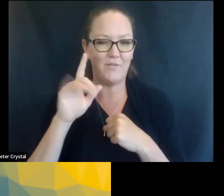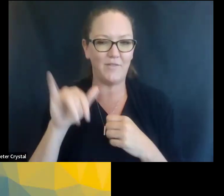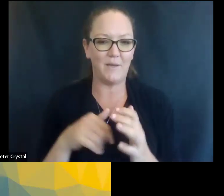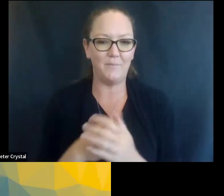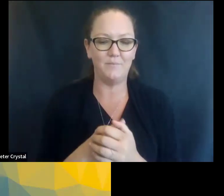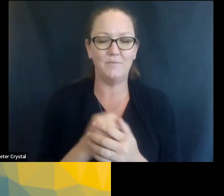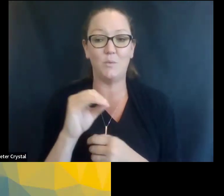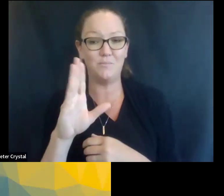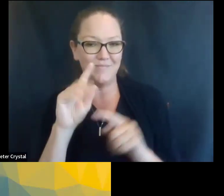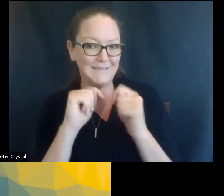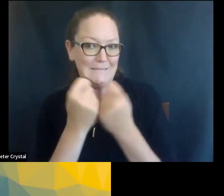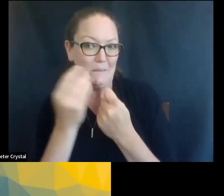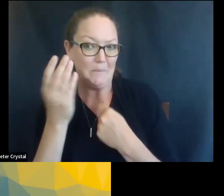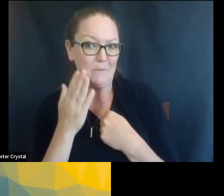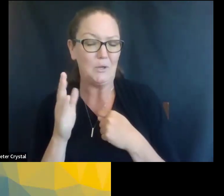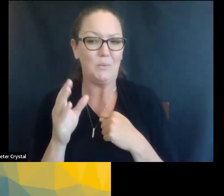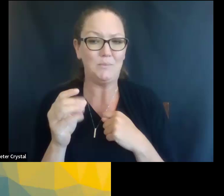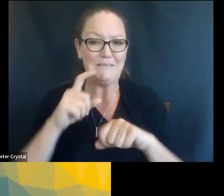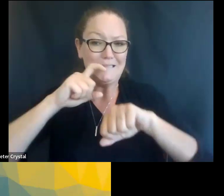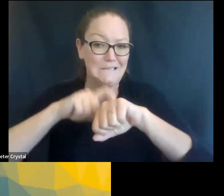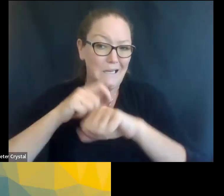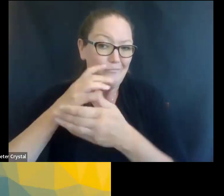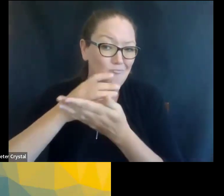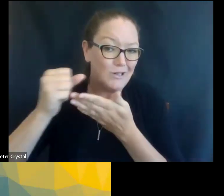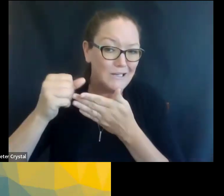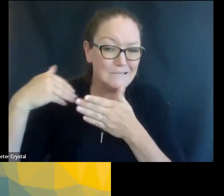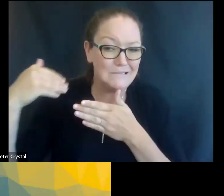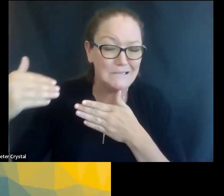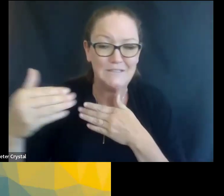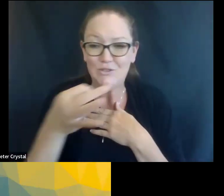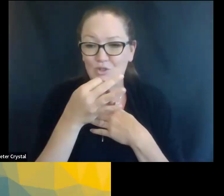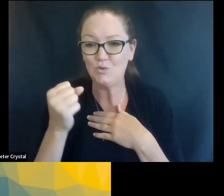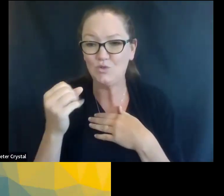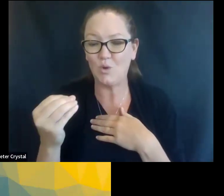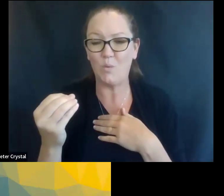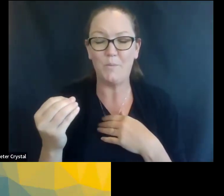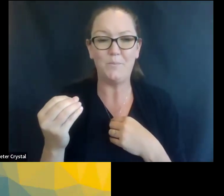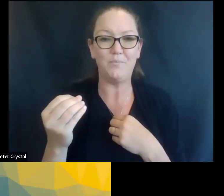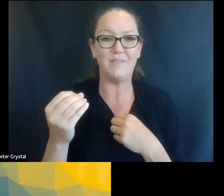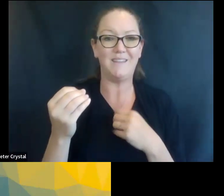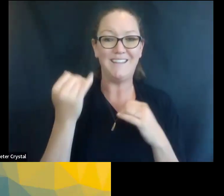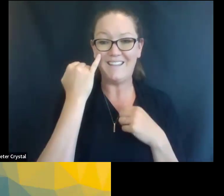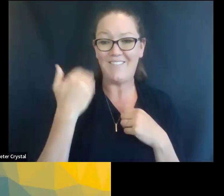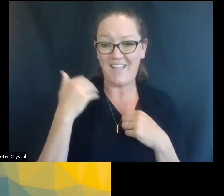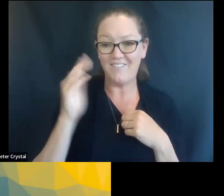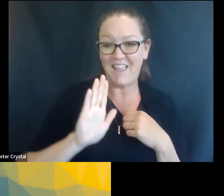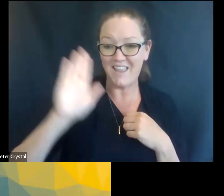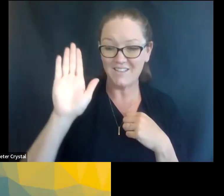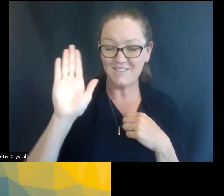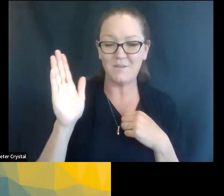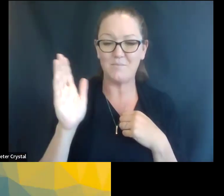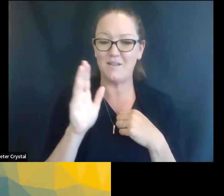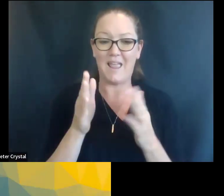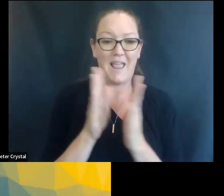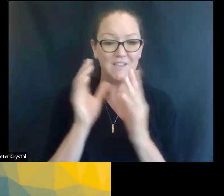know we're short on time, so I would ask that individuals with their hands up ask